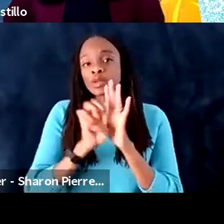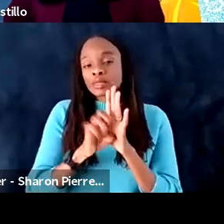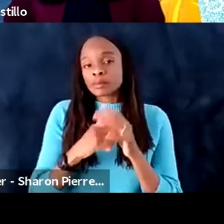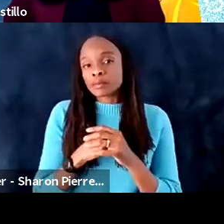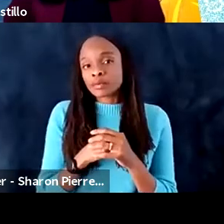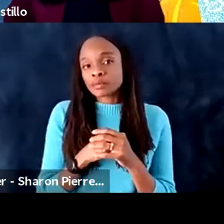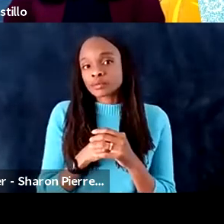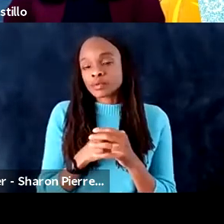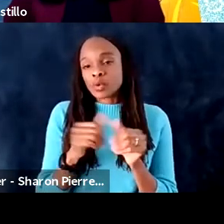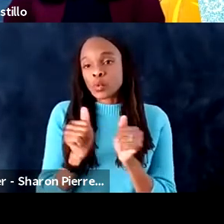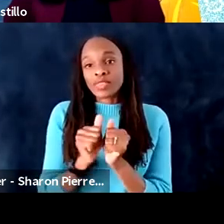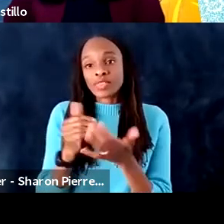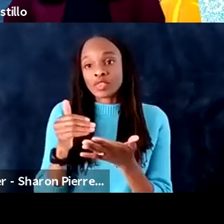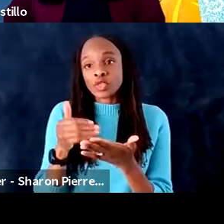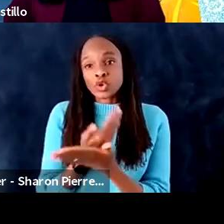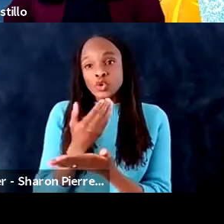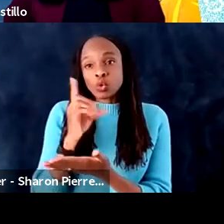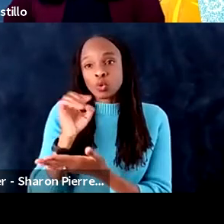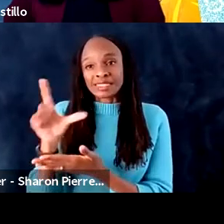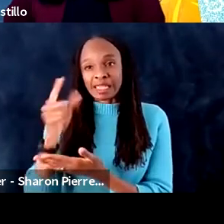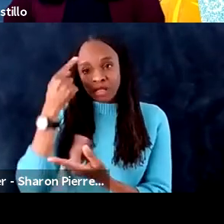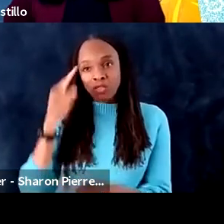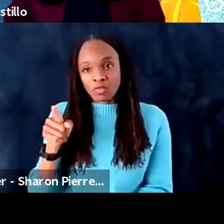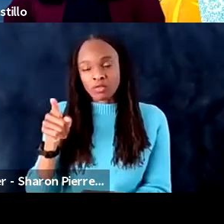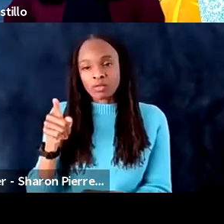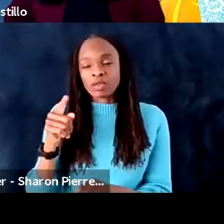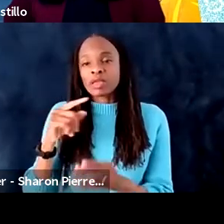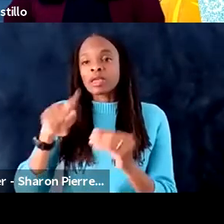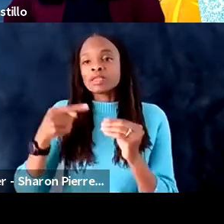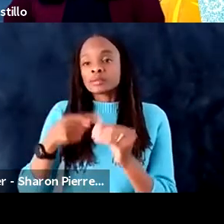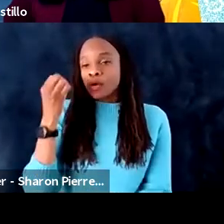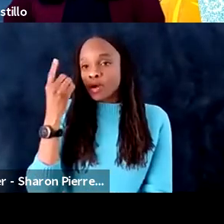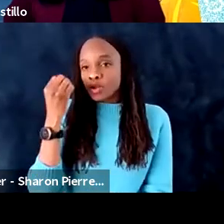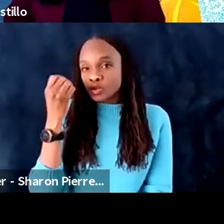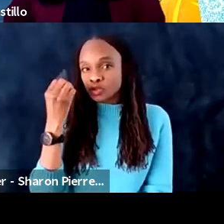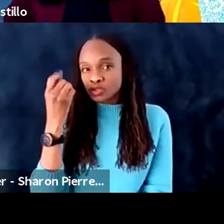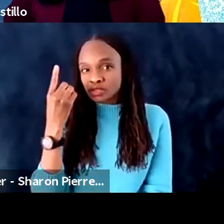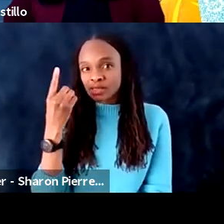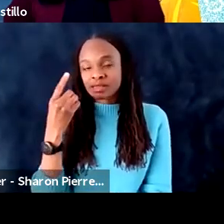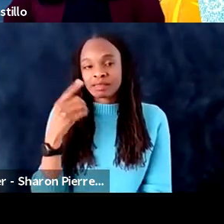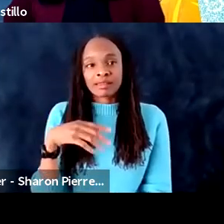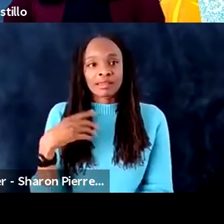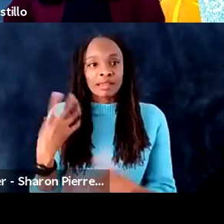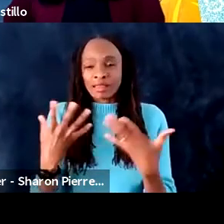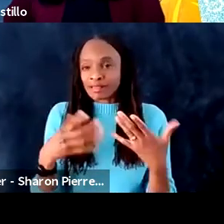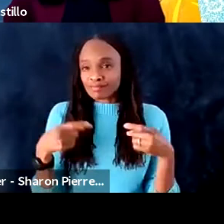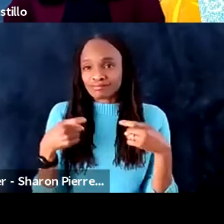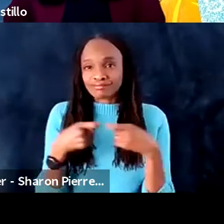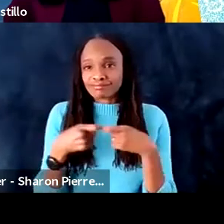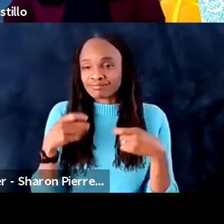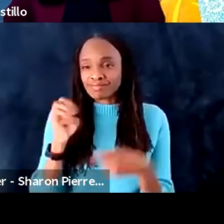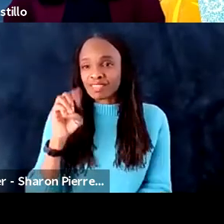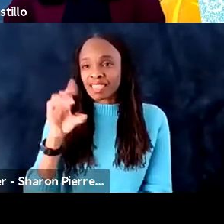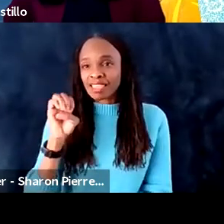in the New Deal, an understanding that the electrification of America was absolutely necessary to